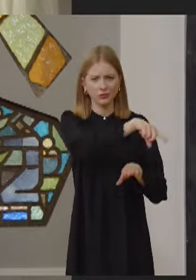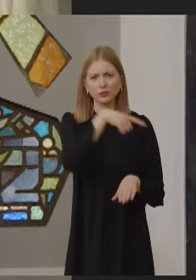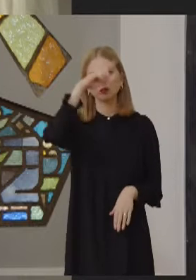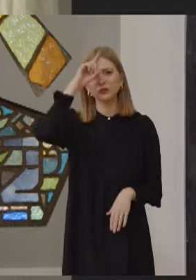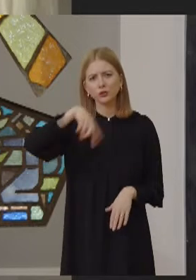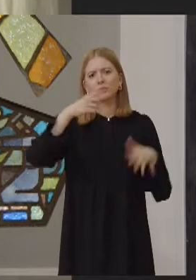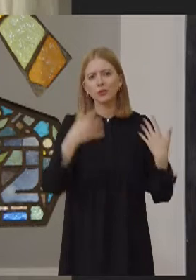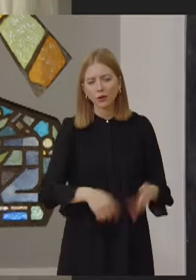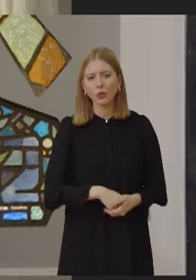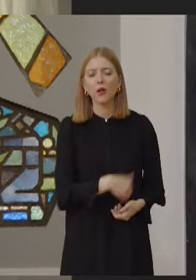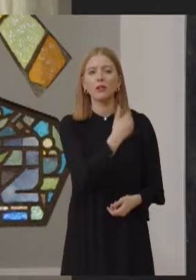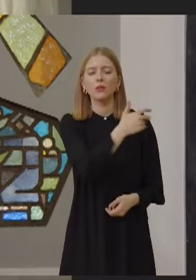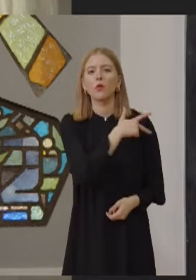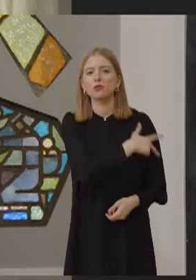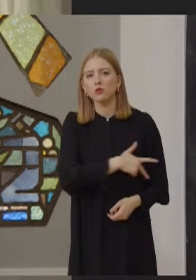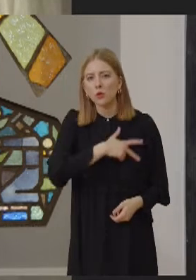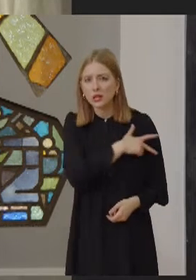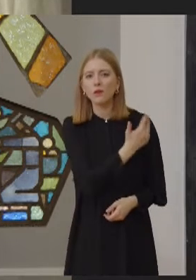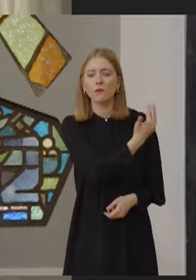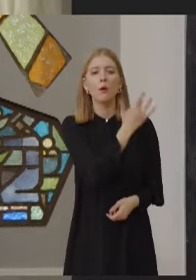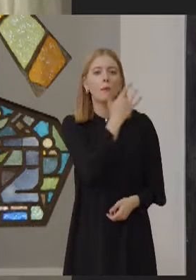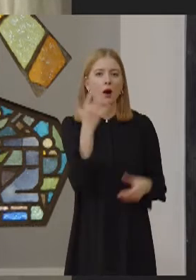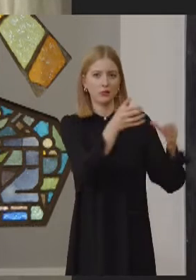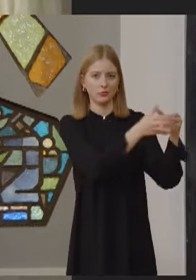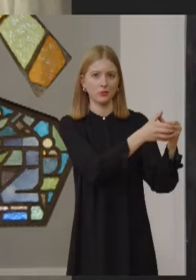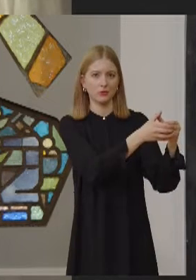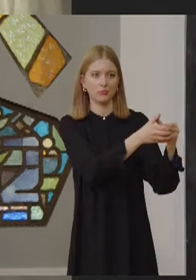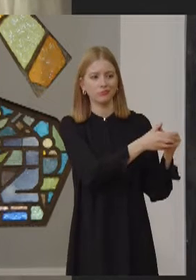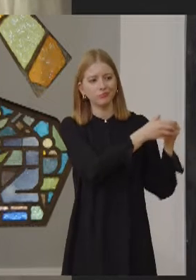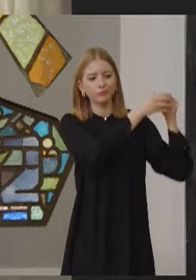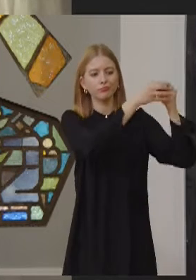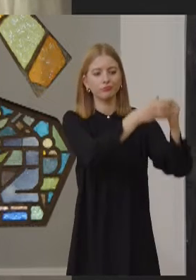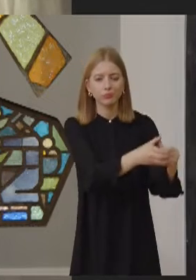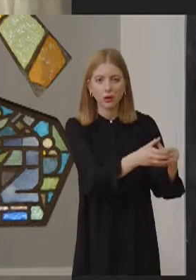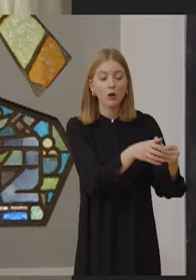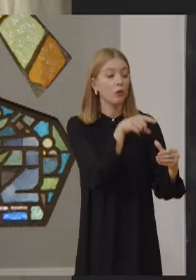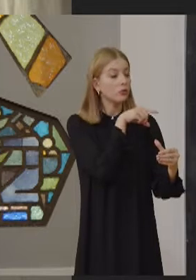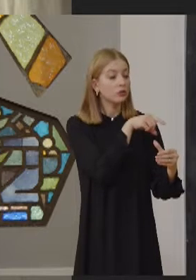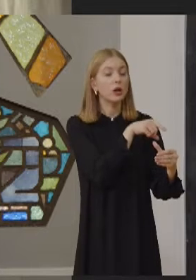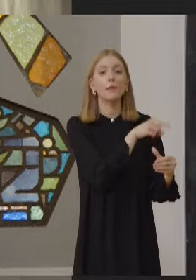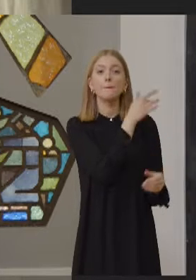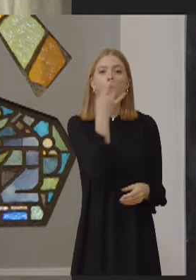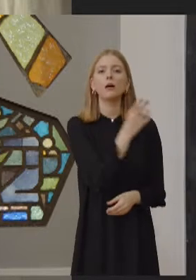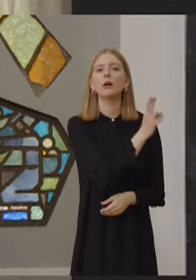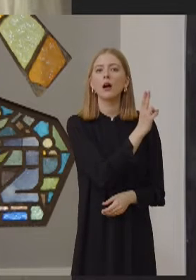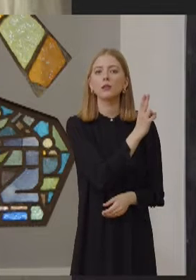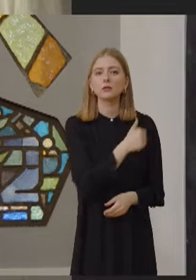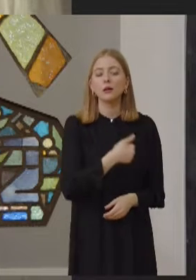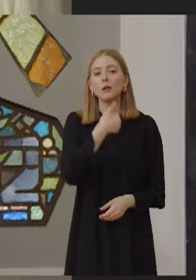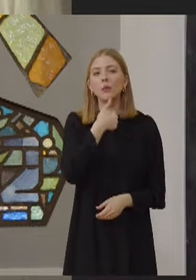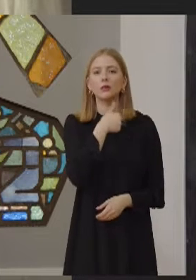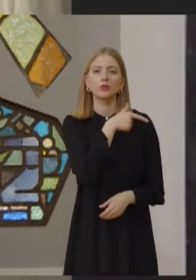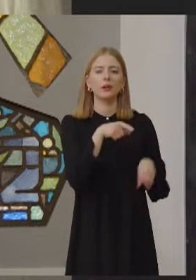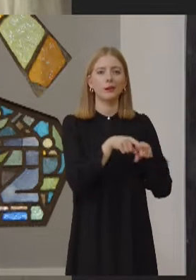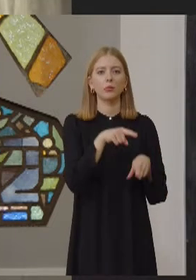It would not come as a surprise that it was the socialist political group that contacted the Venice